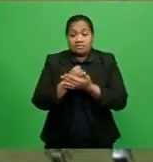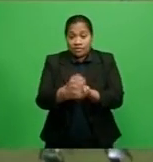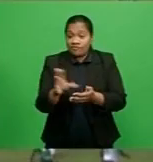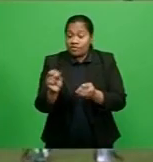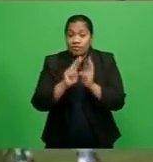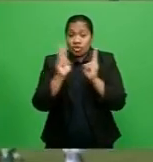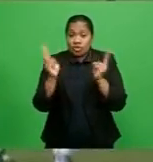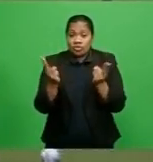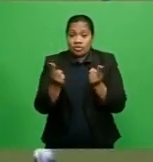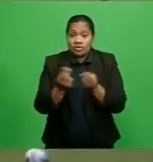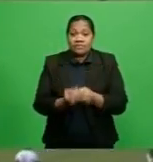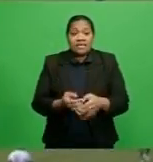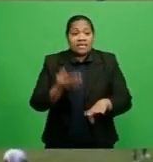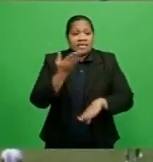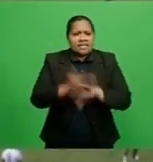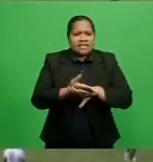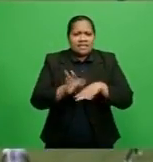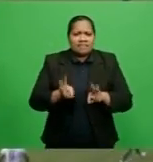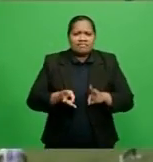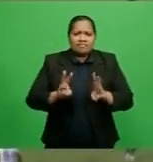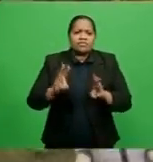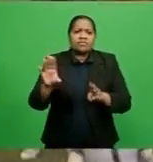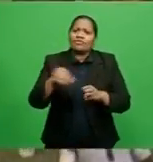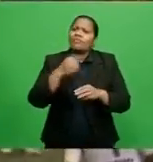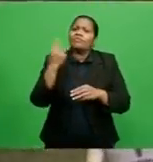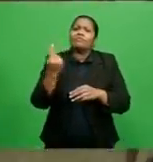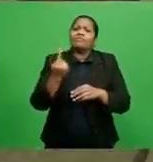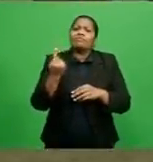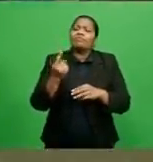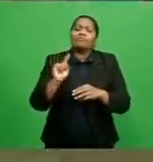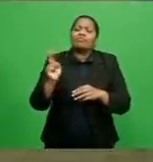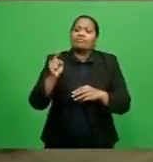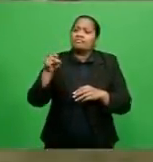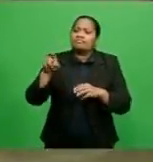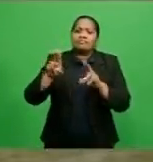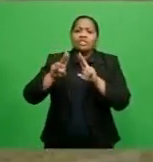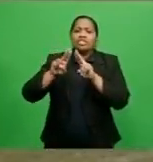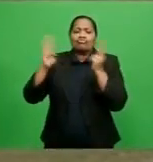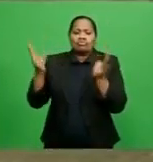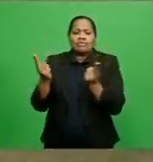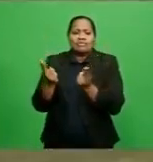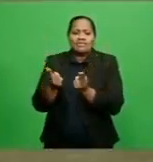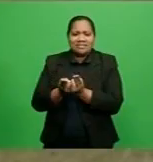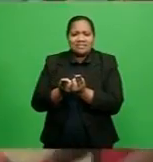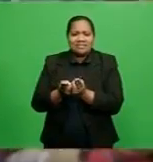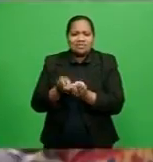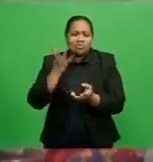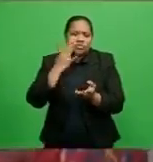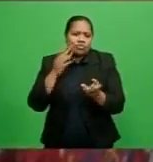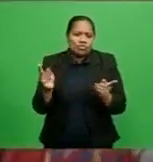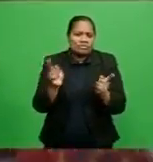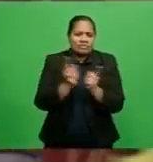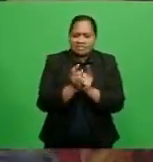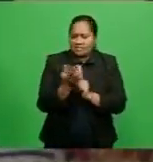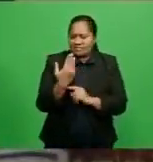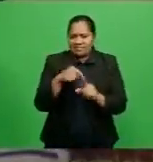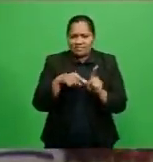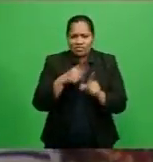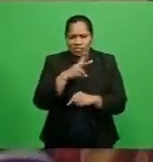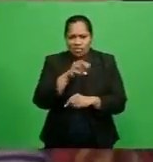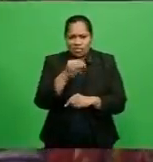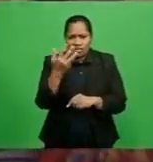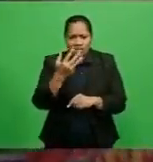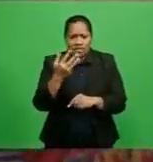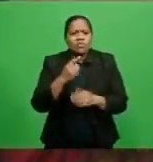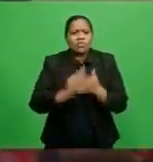from the unions. It was passed through the special general meeting in December of 2019, so it just increases the